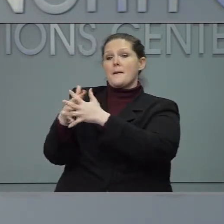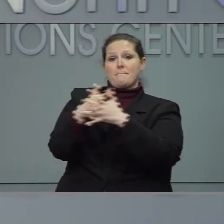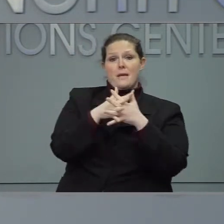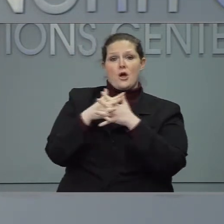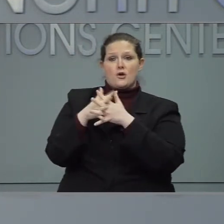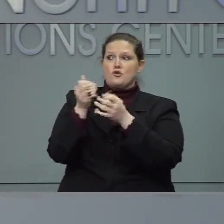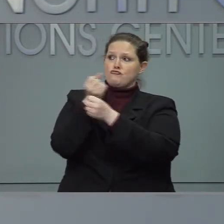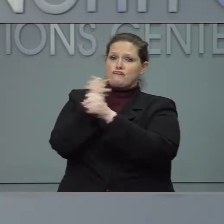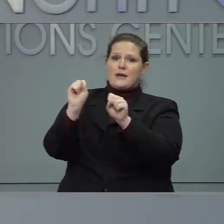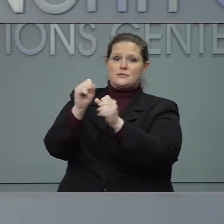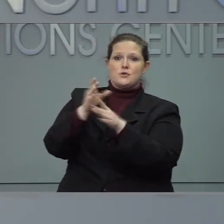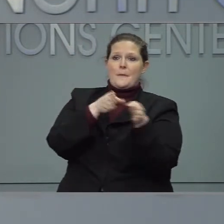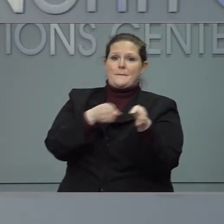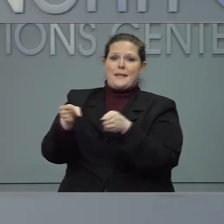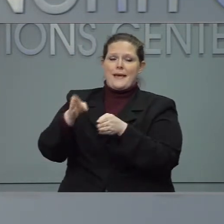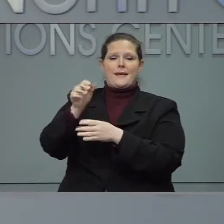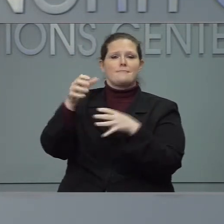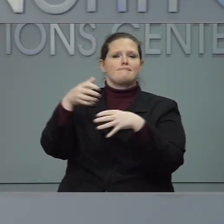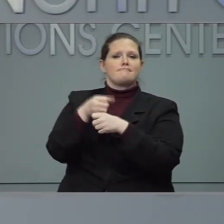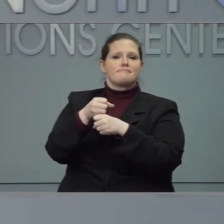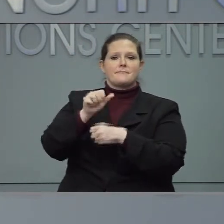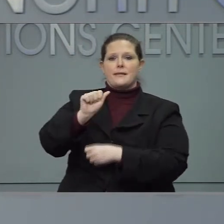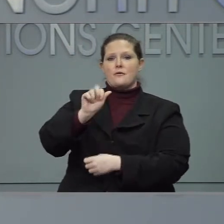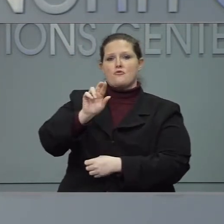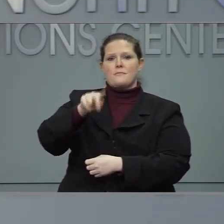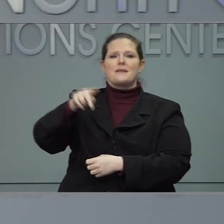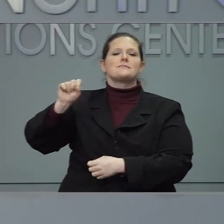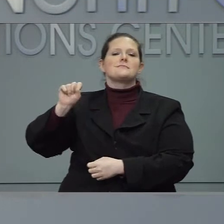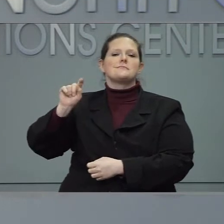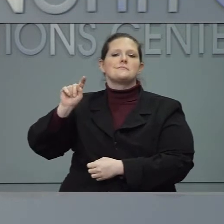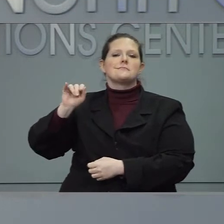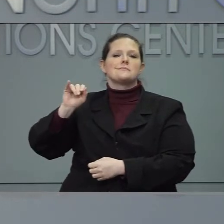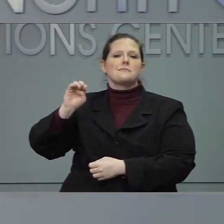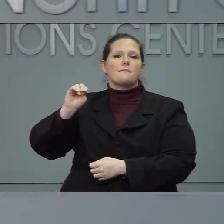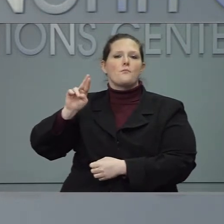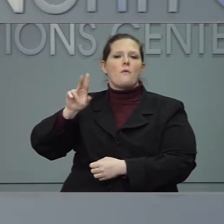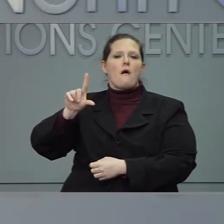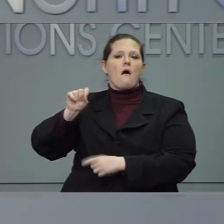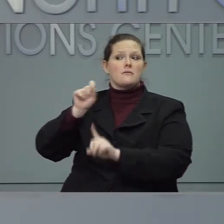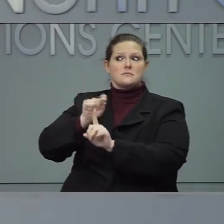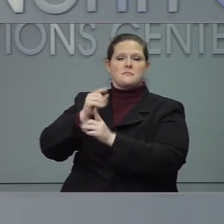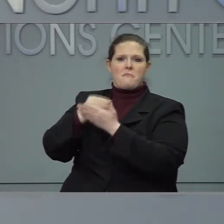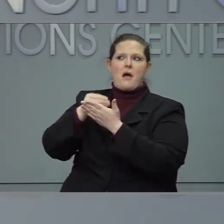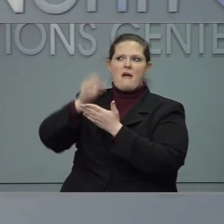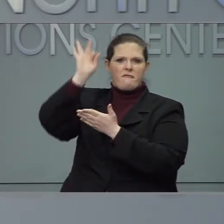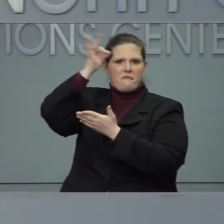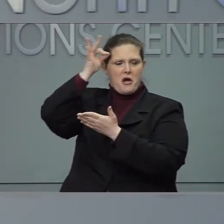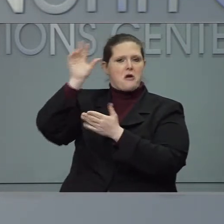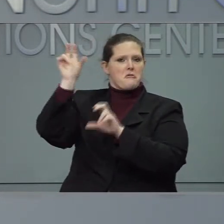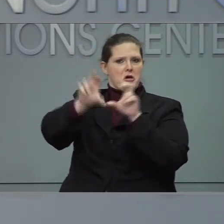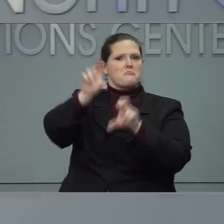in. So it's exciting to see what we can do, and I look forward to that process.